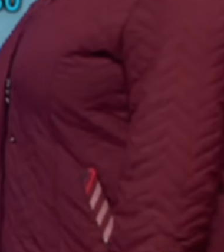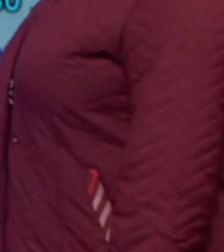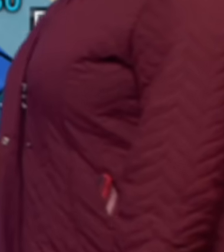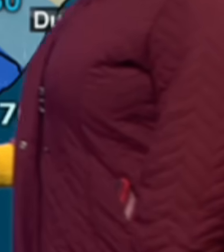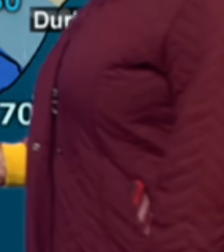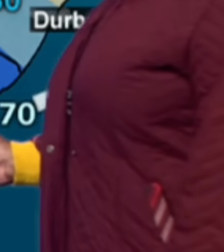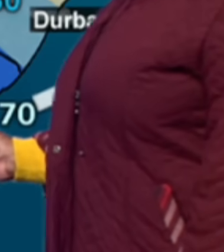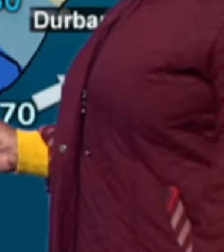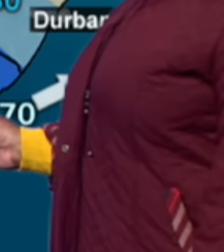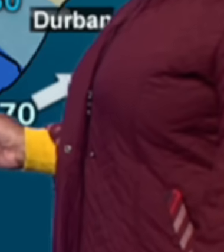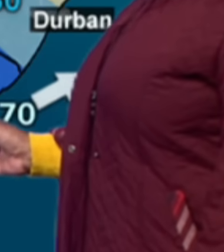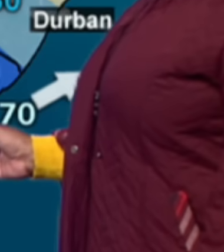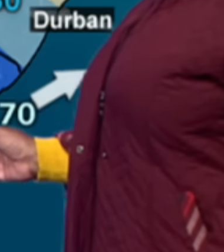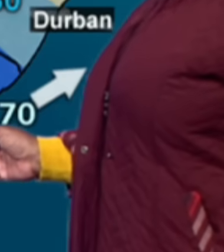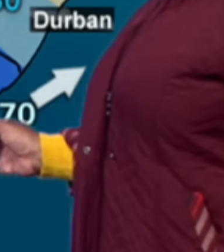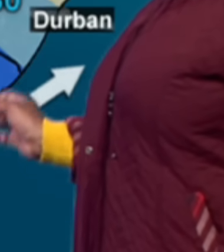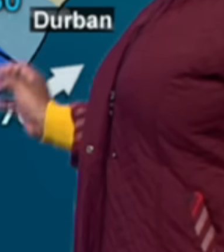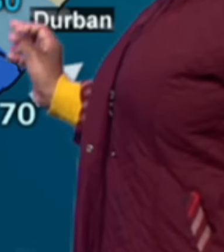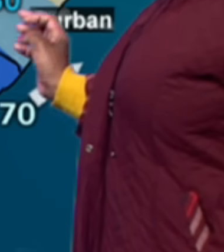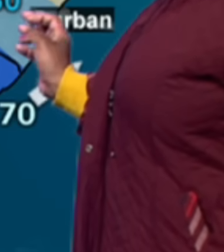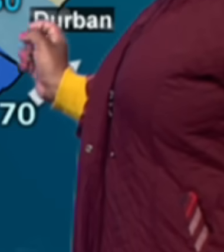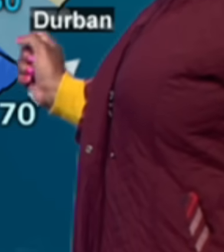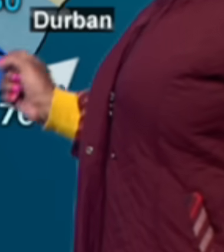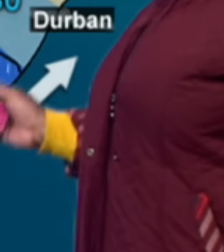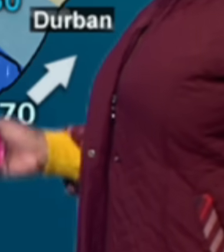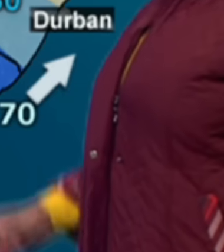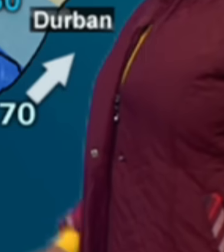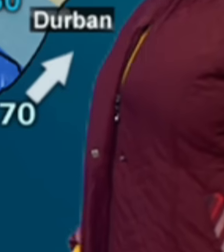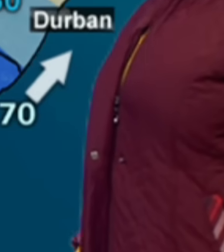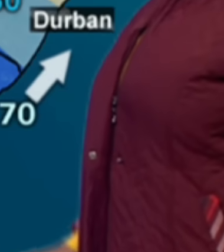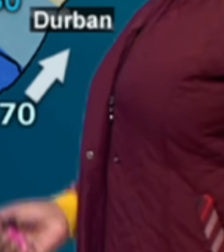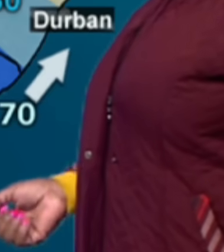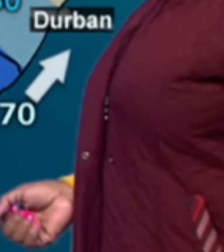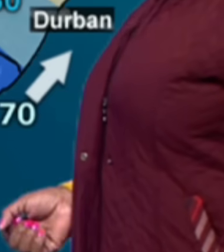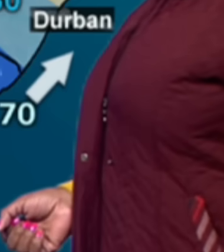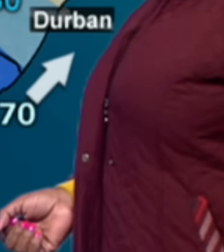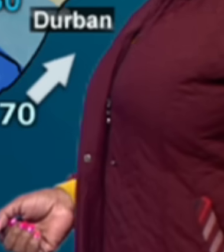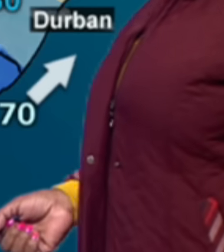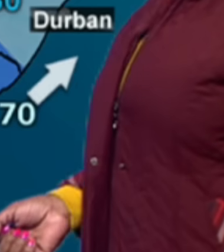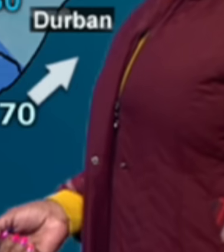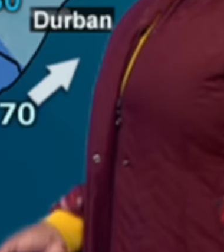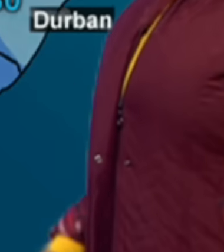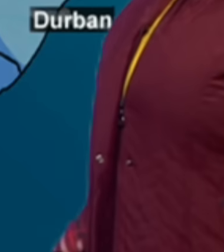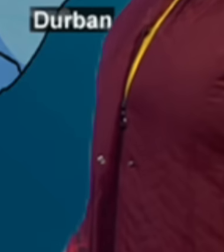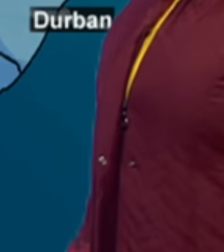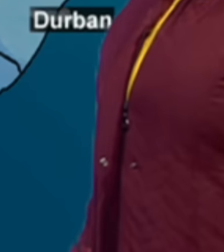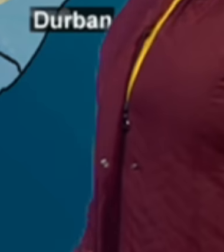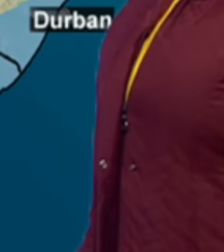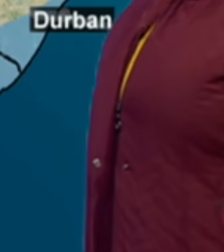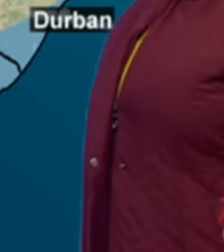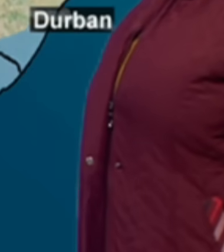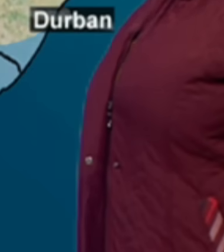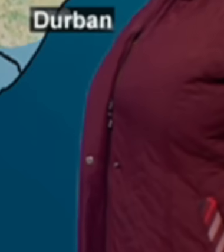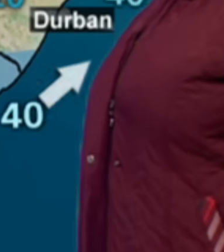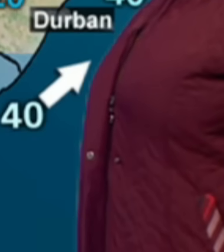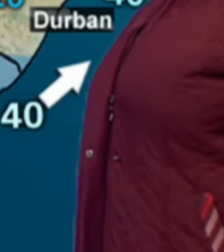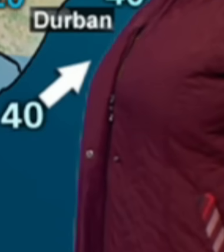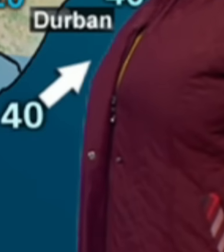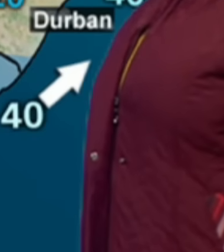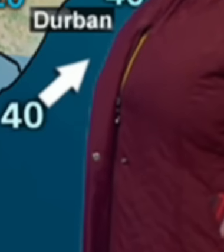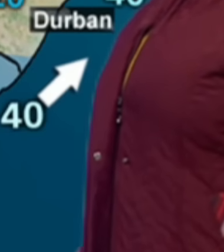le dipula persente tše 16 go la Eastern Cape go ya godimo gona go la Durban go tla bona le kgona go letša dipula a re lebelela jwalo go sasa re lebelela